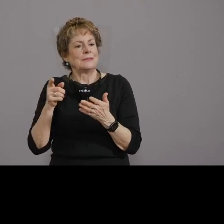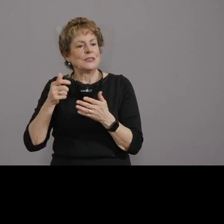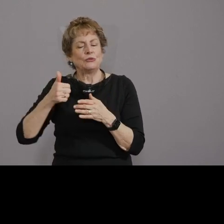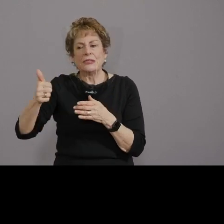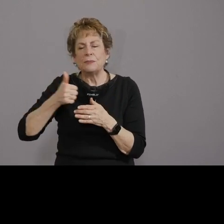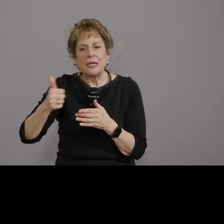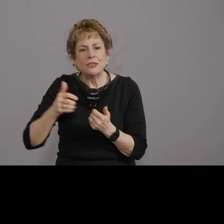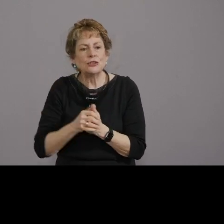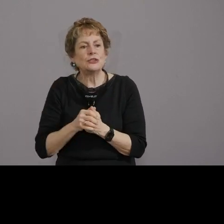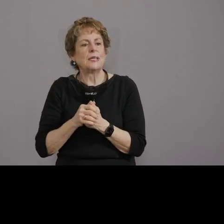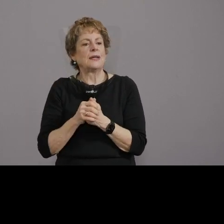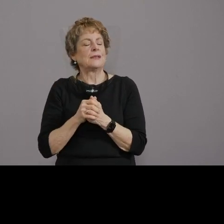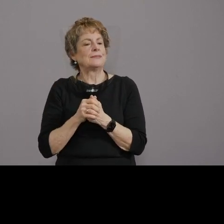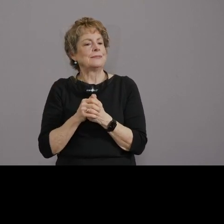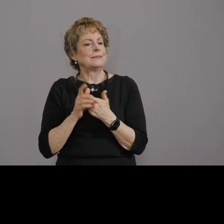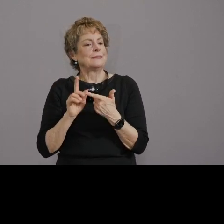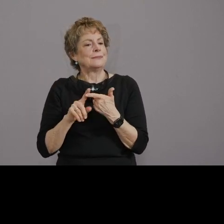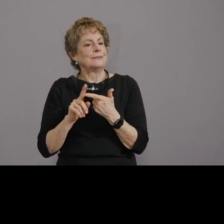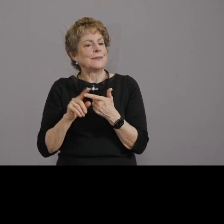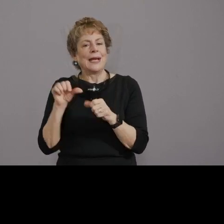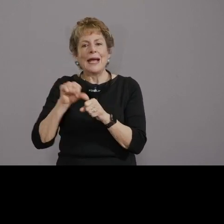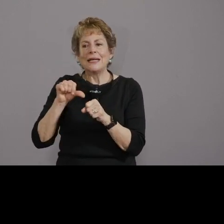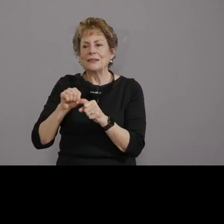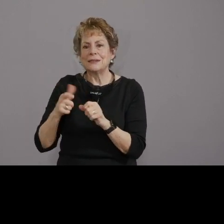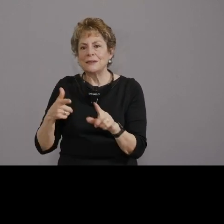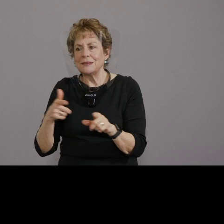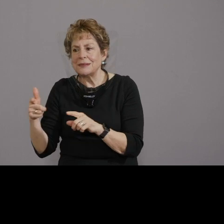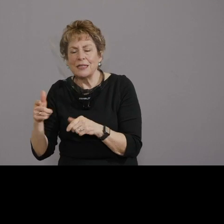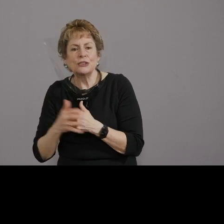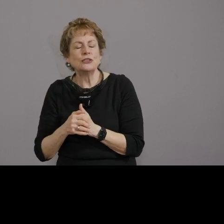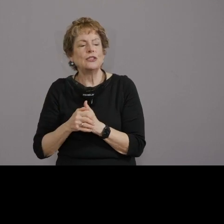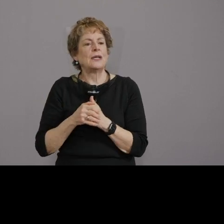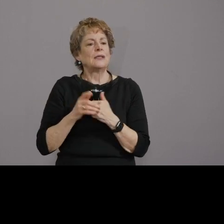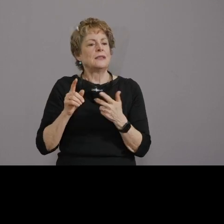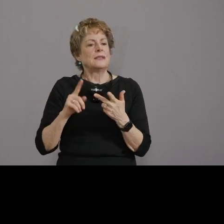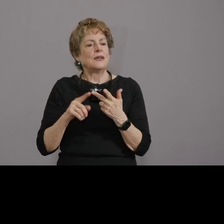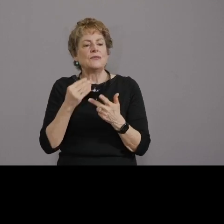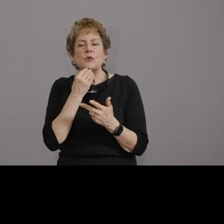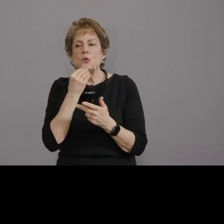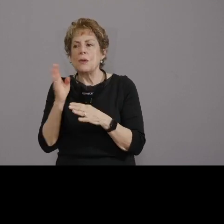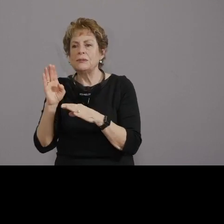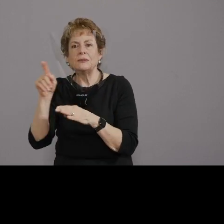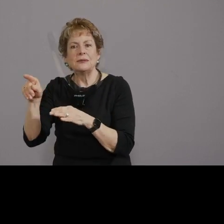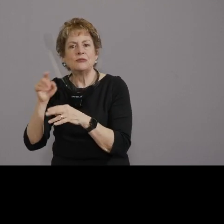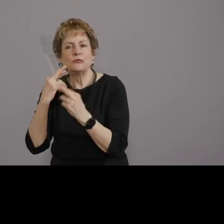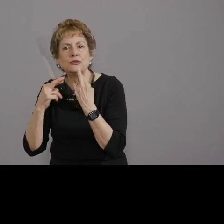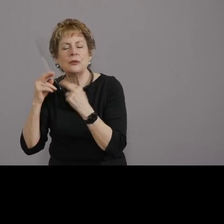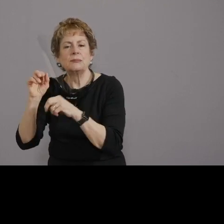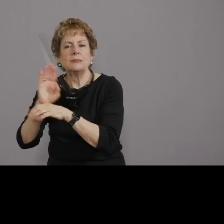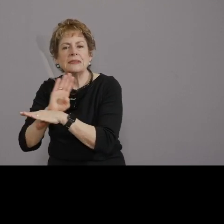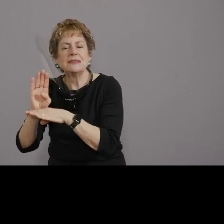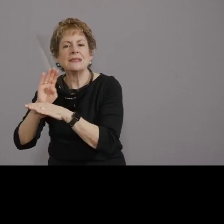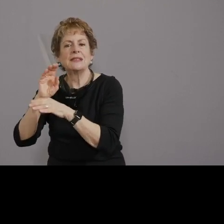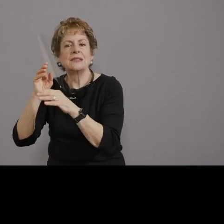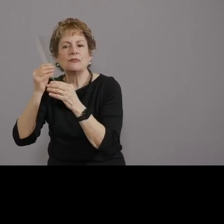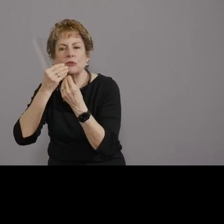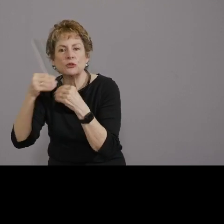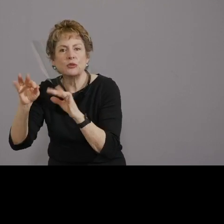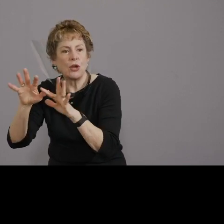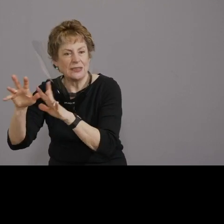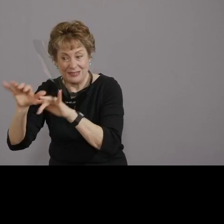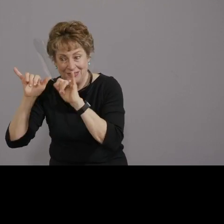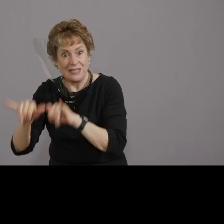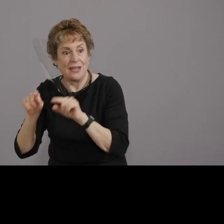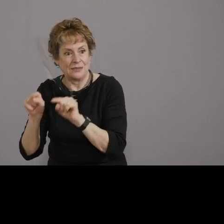things, the food industry, including agriculture. So there's a large list of employees that are